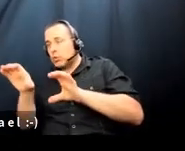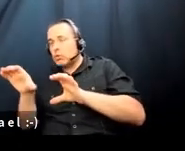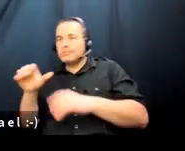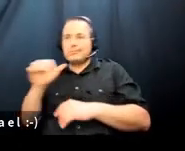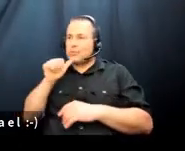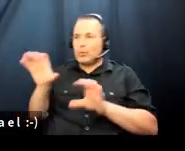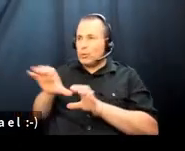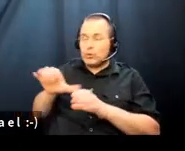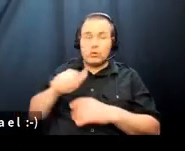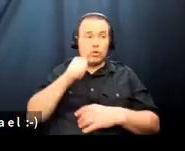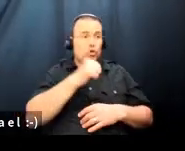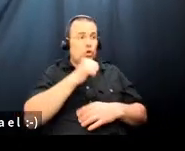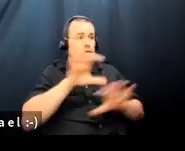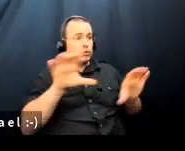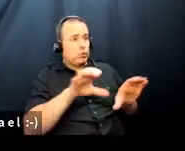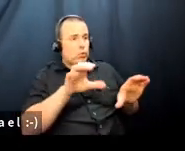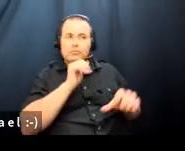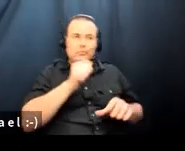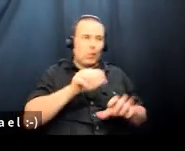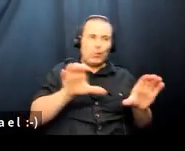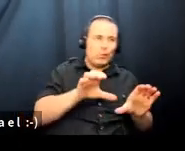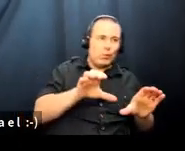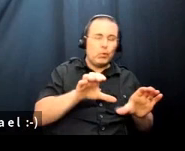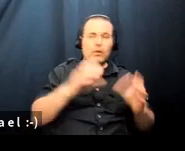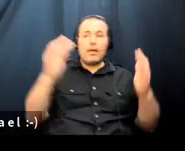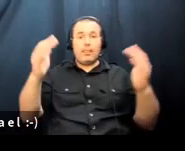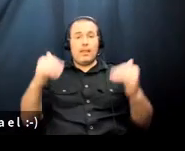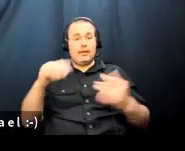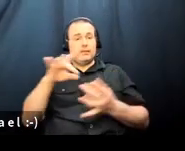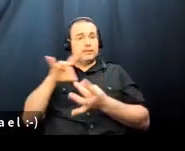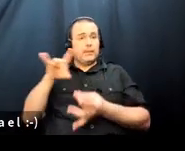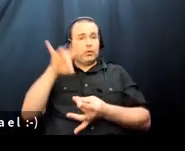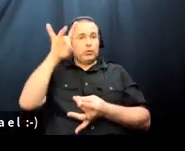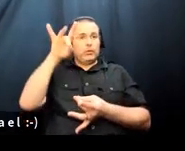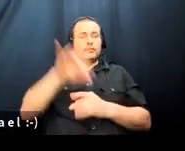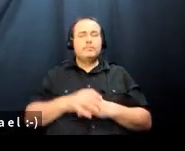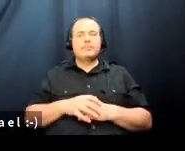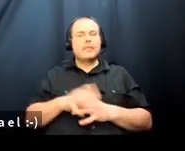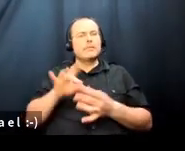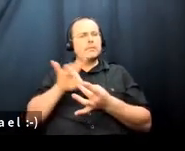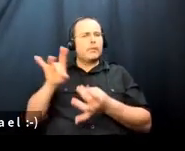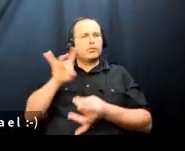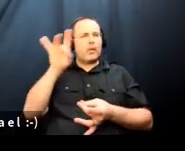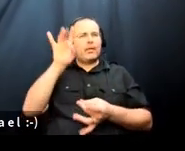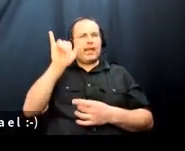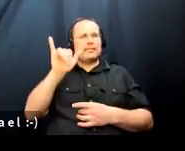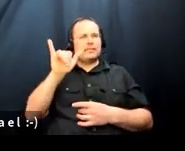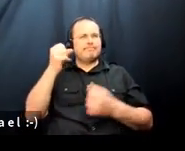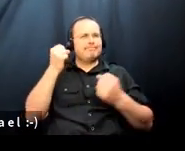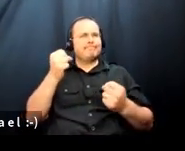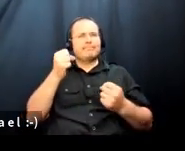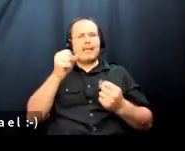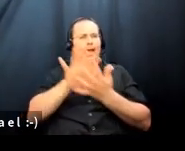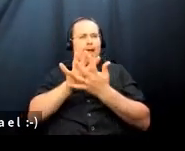do, what girls don't do. And then spiritually. Spirituality is a very abstract concept,